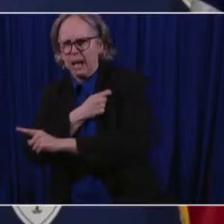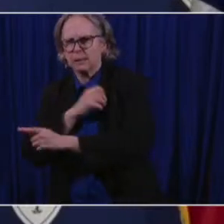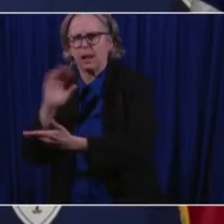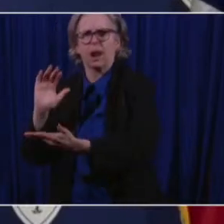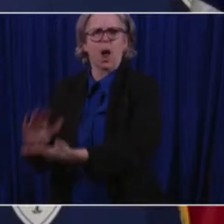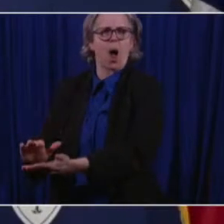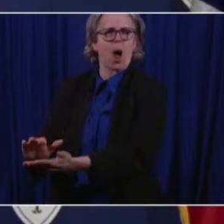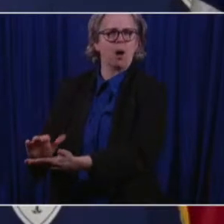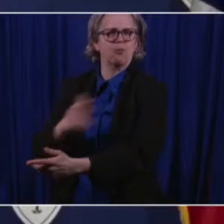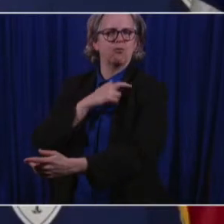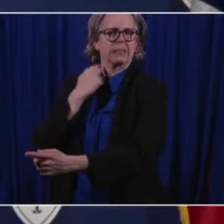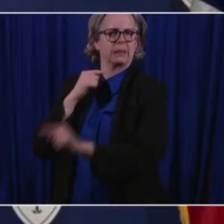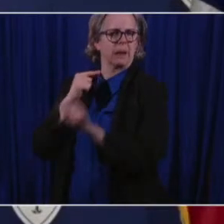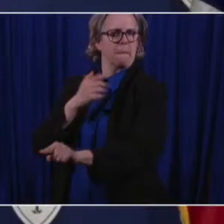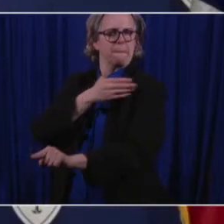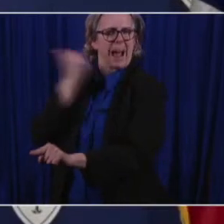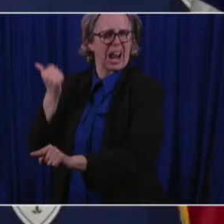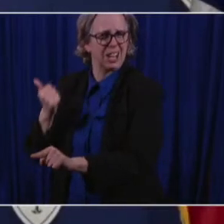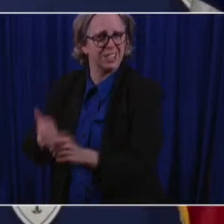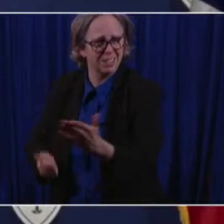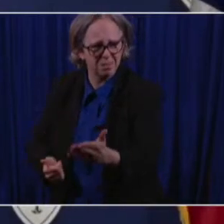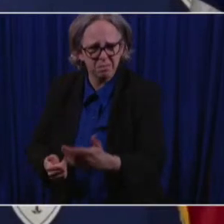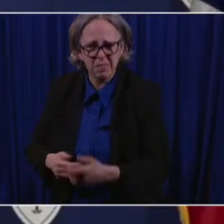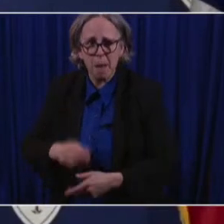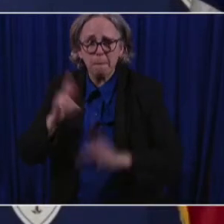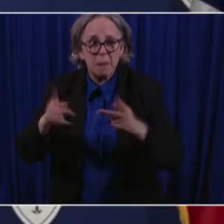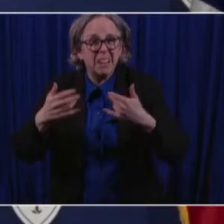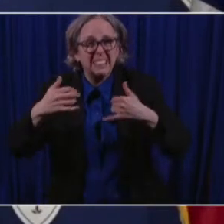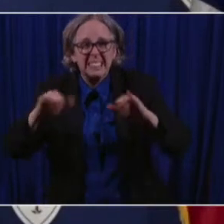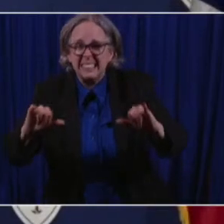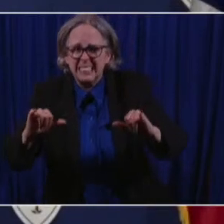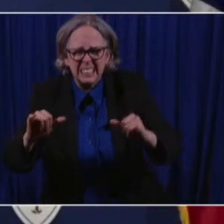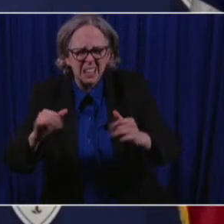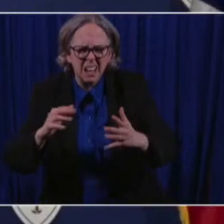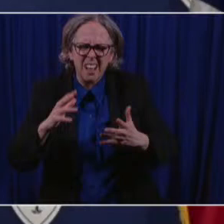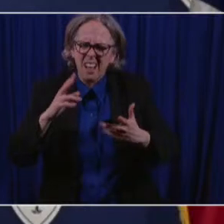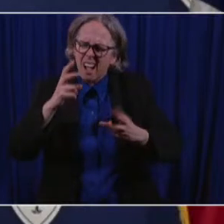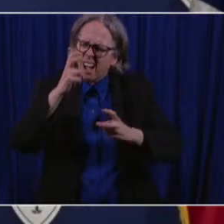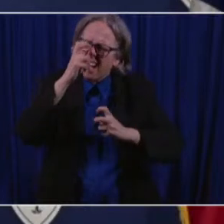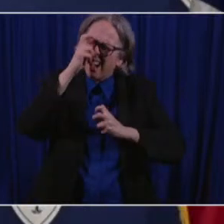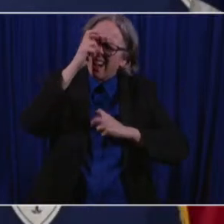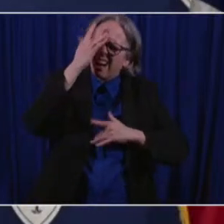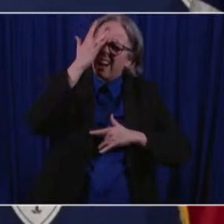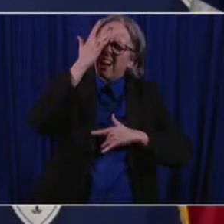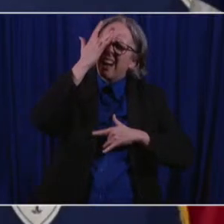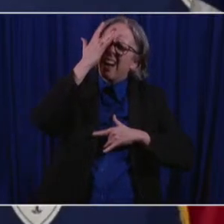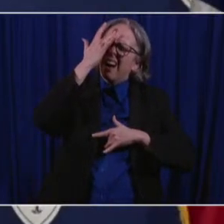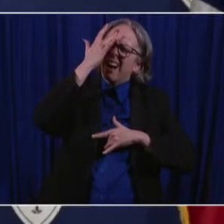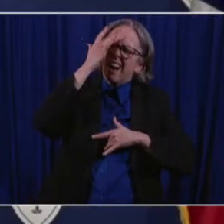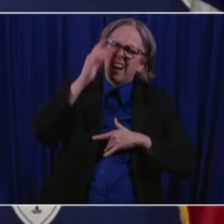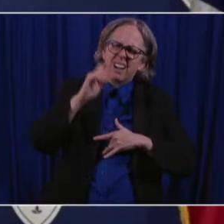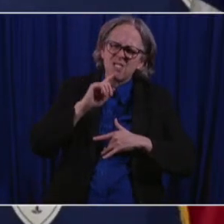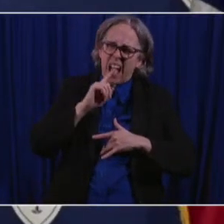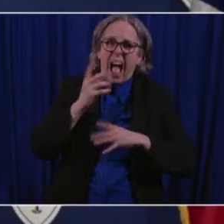We are still seeing people get very sick. We're seeing young people get sick. So,